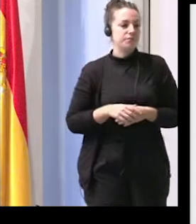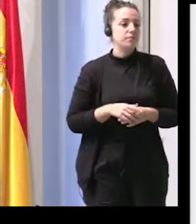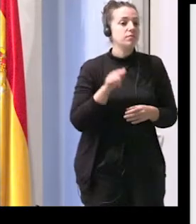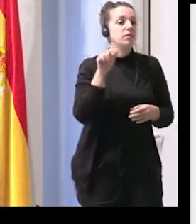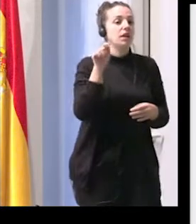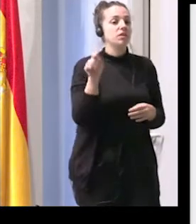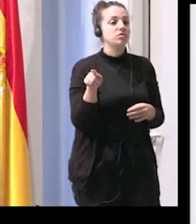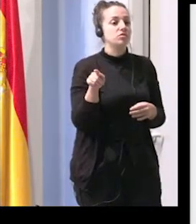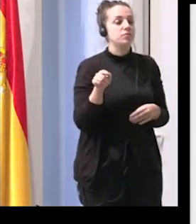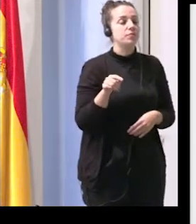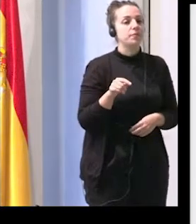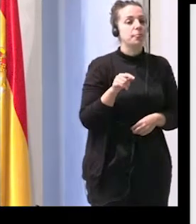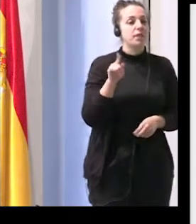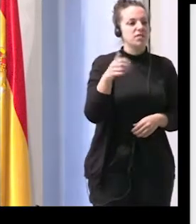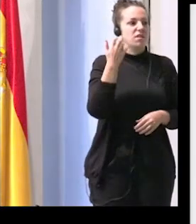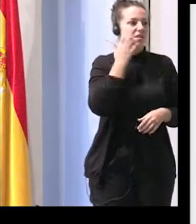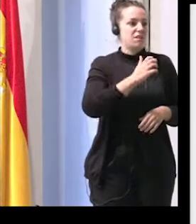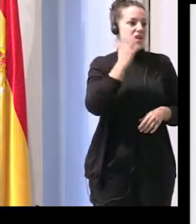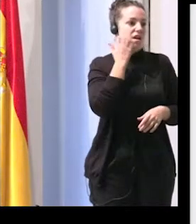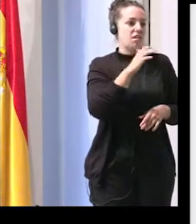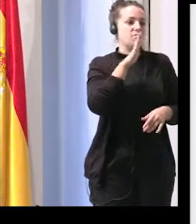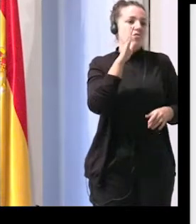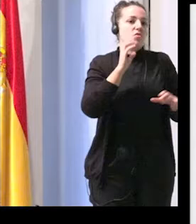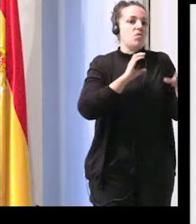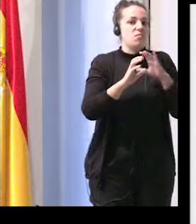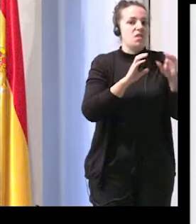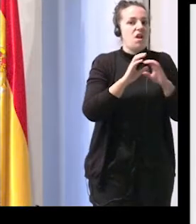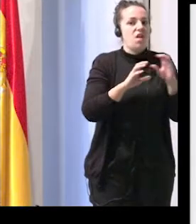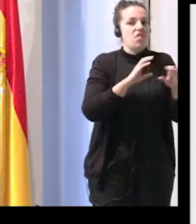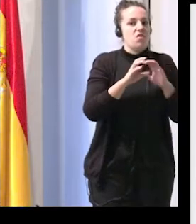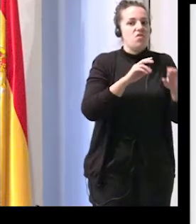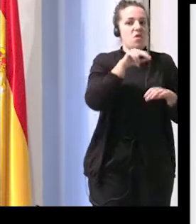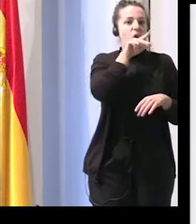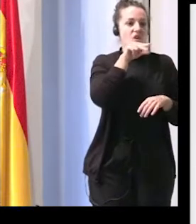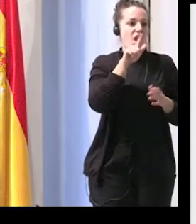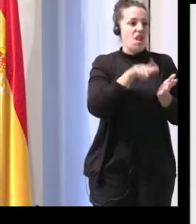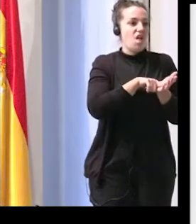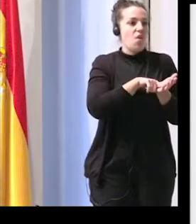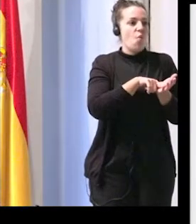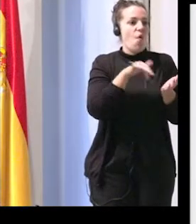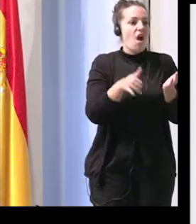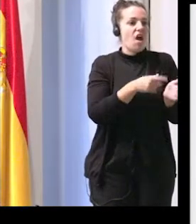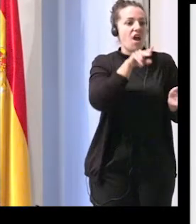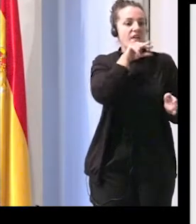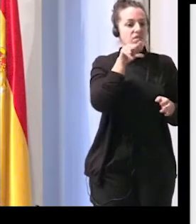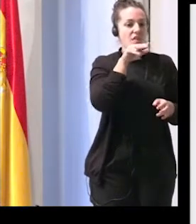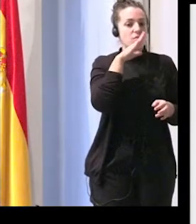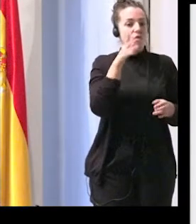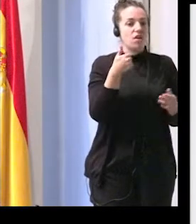in oral communication, spoken language, where it's a back and forth that goes very